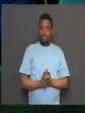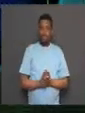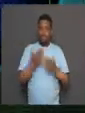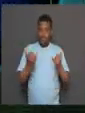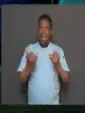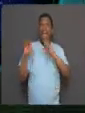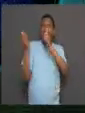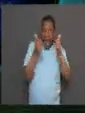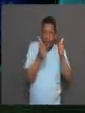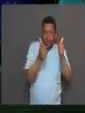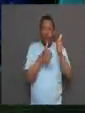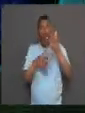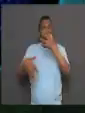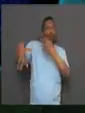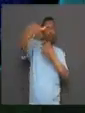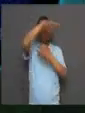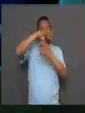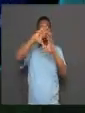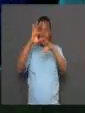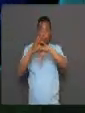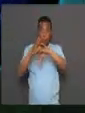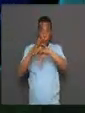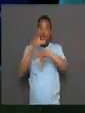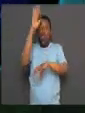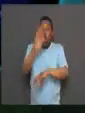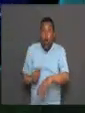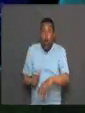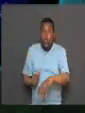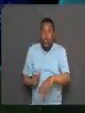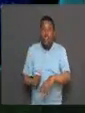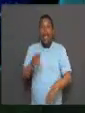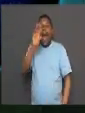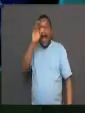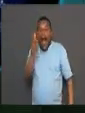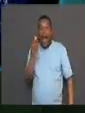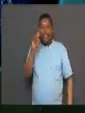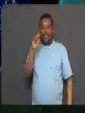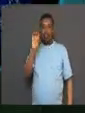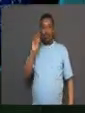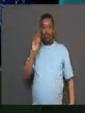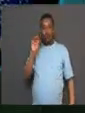The air that surrounds the Earth is called the atmosphere.